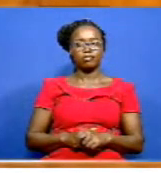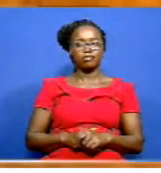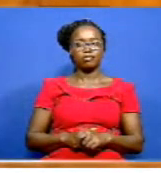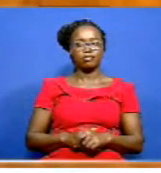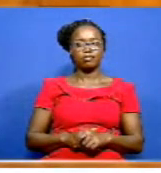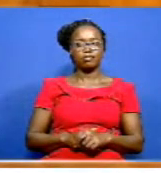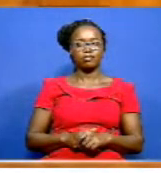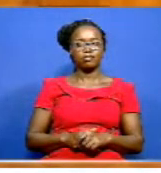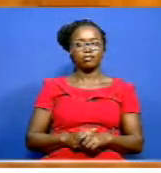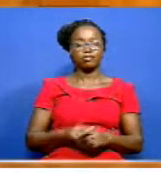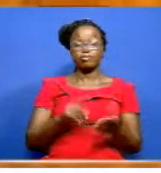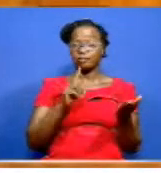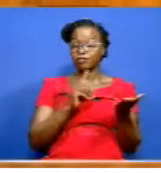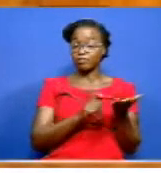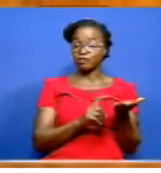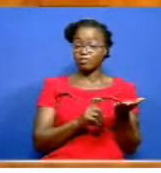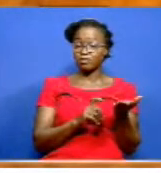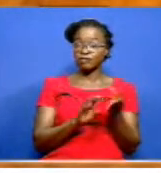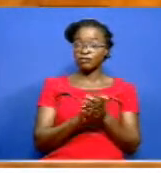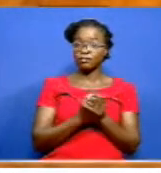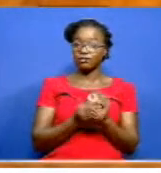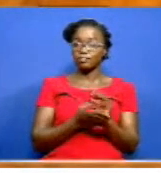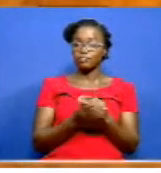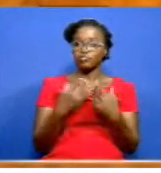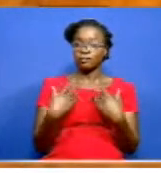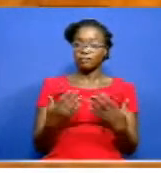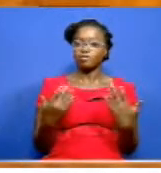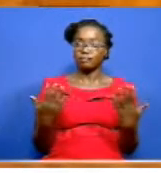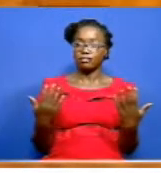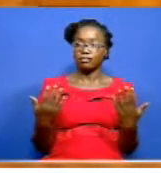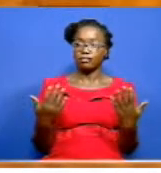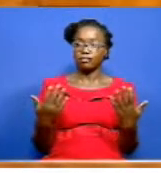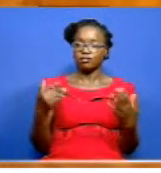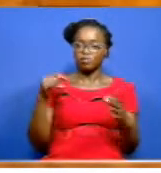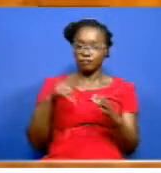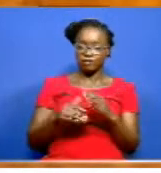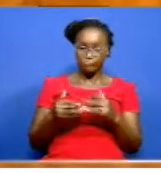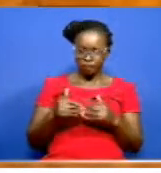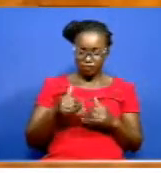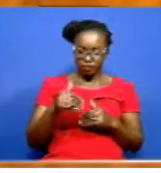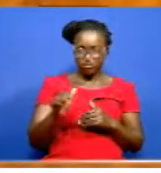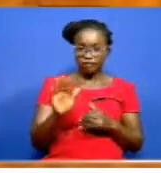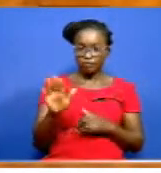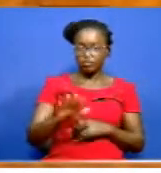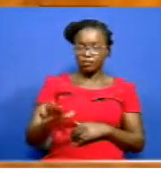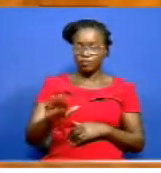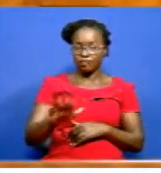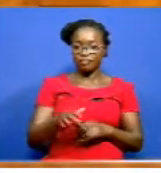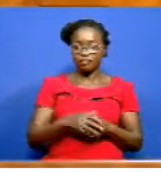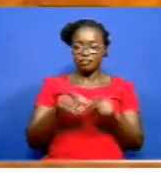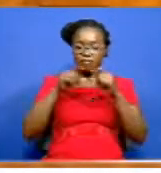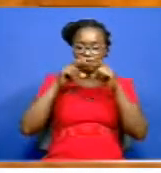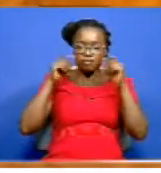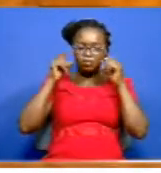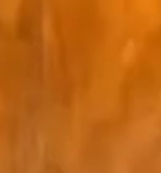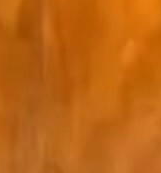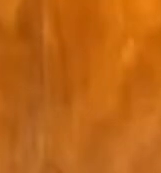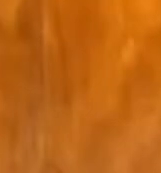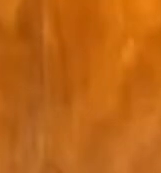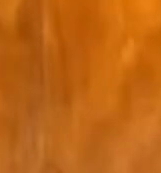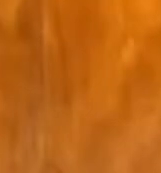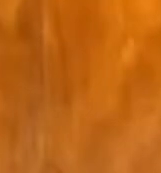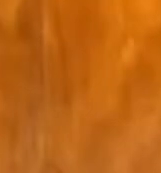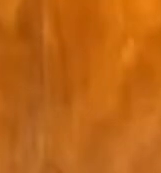There must be sanitizing and hand washing routinely as you enter and leave a place. Masks must be worn.